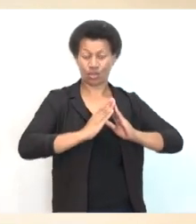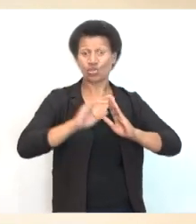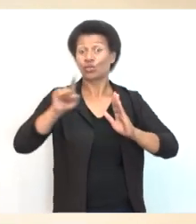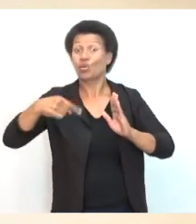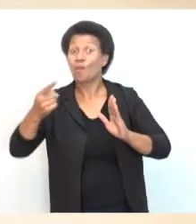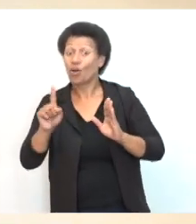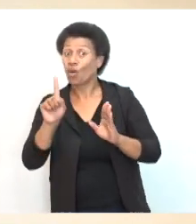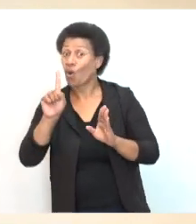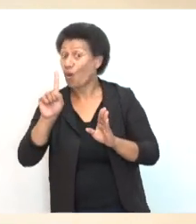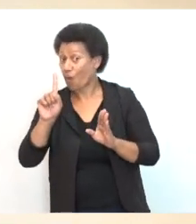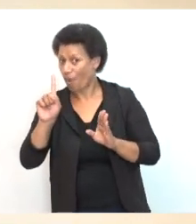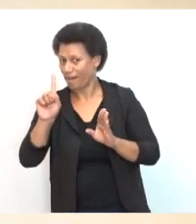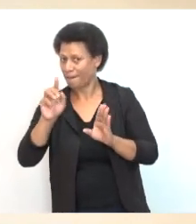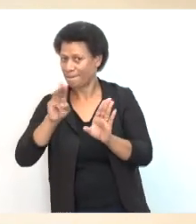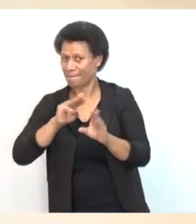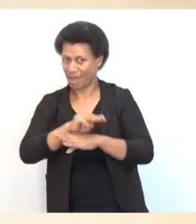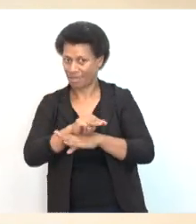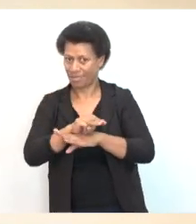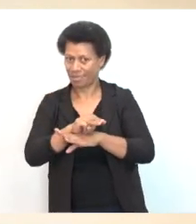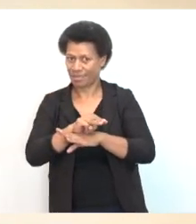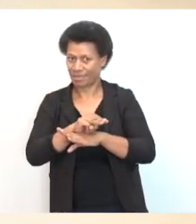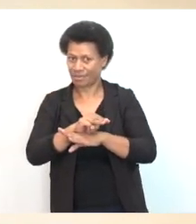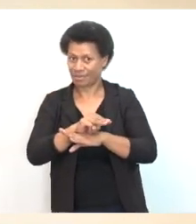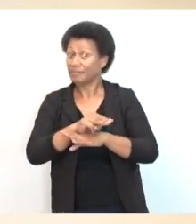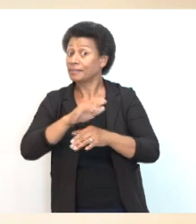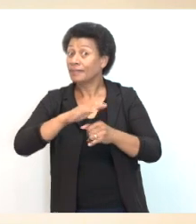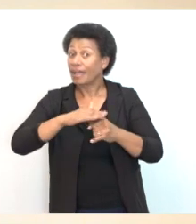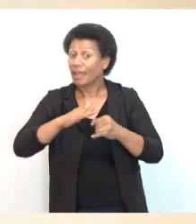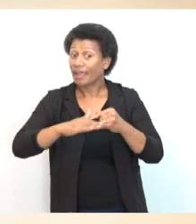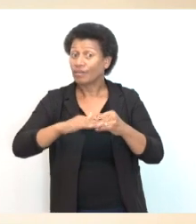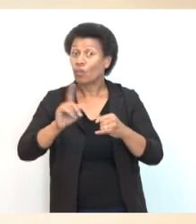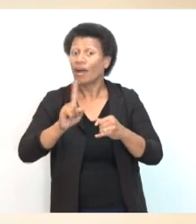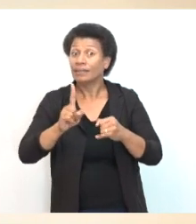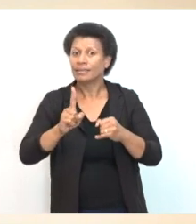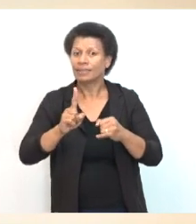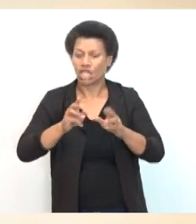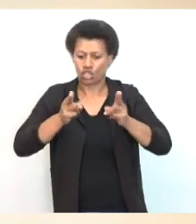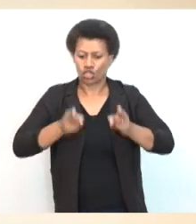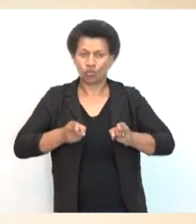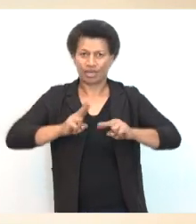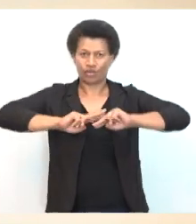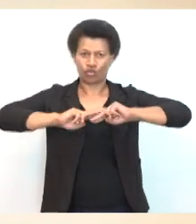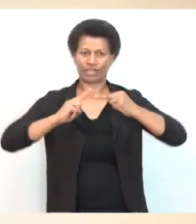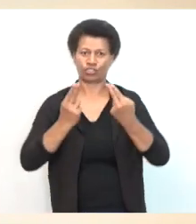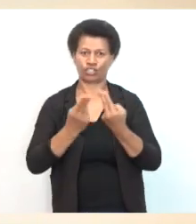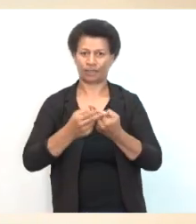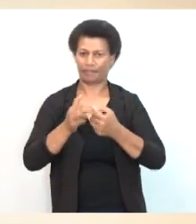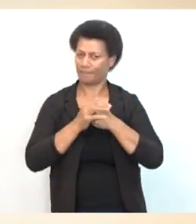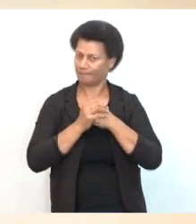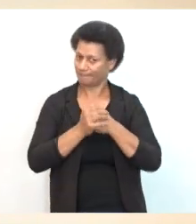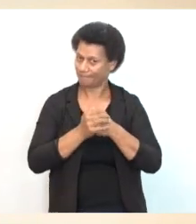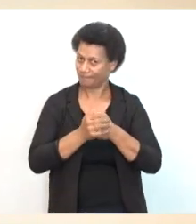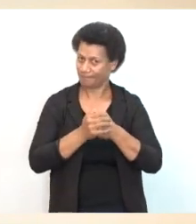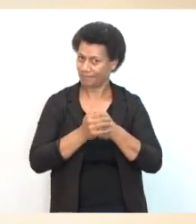of in the Public Service Commission members. The government actually endorsed some of their nominations.